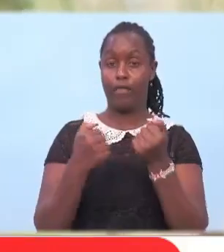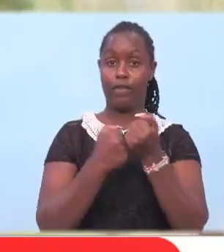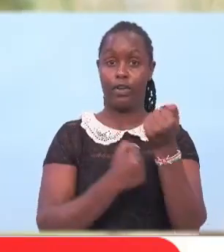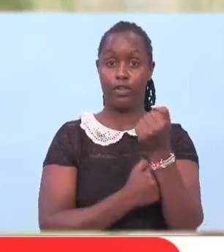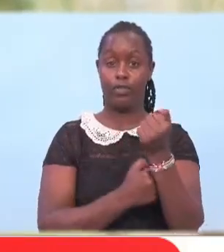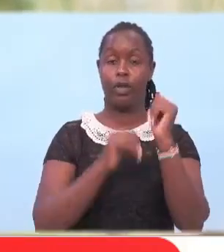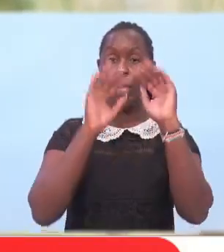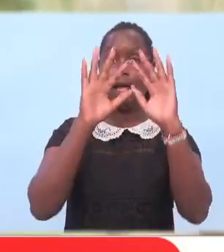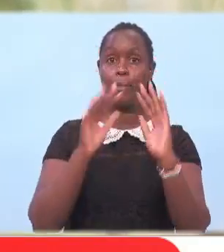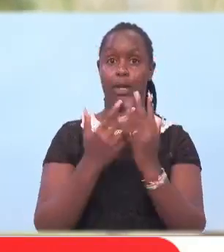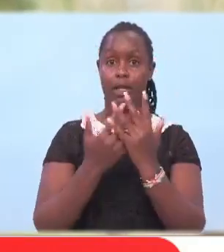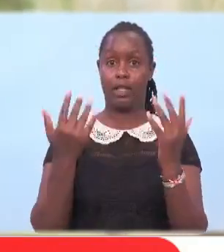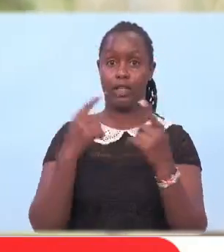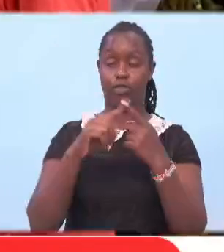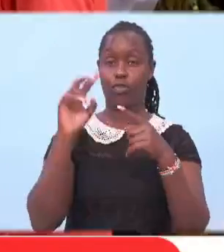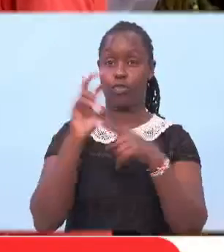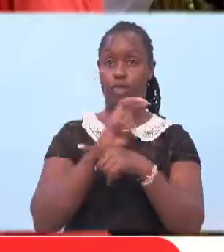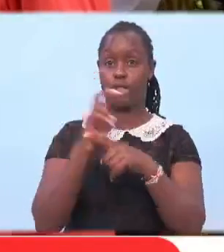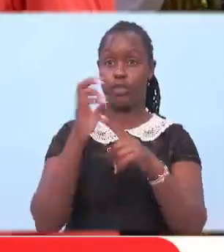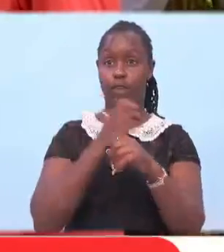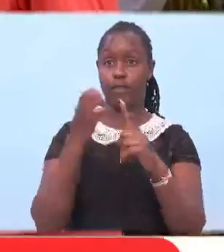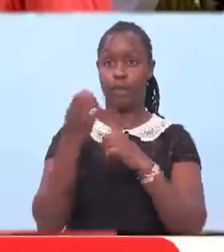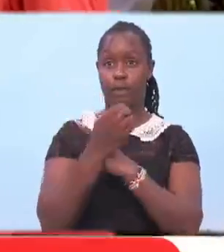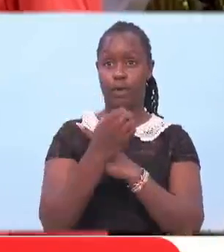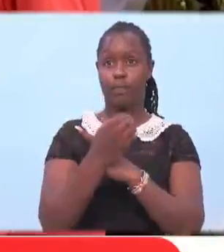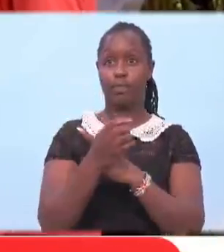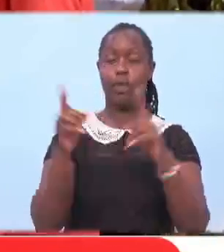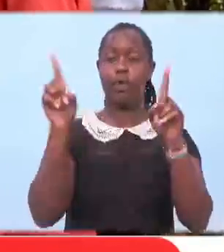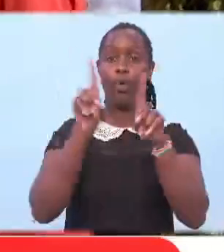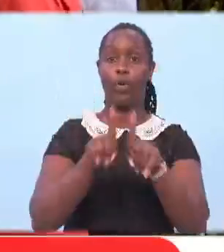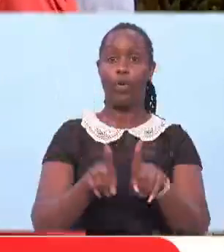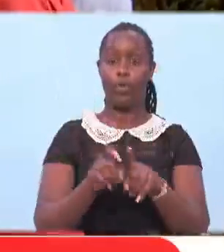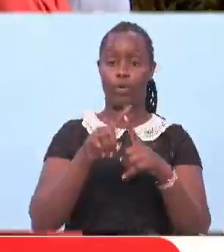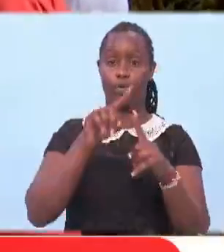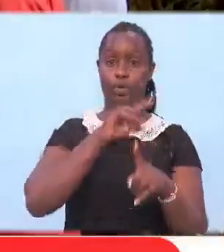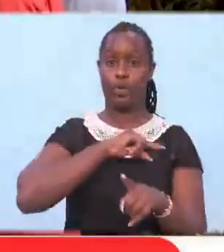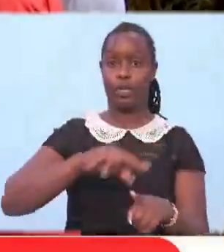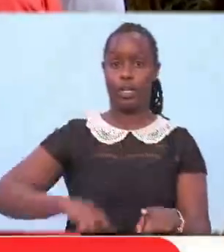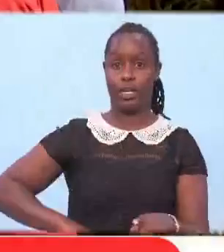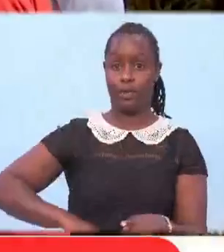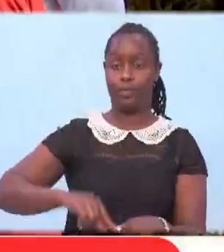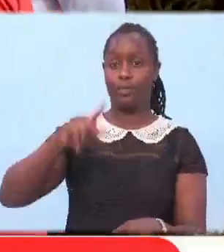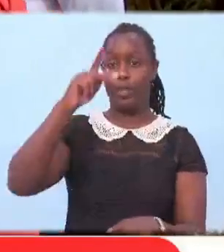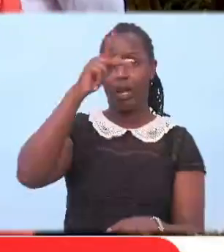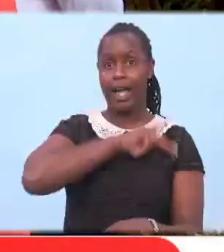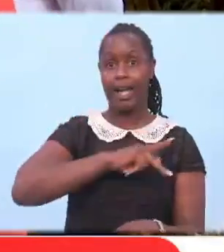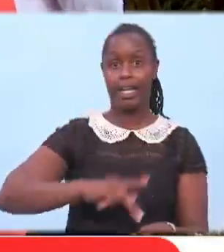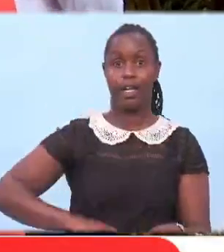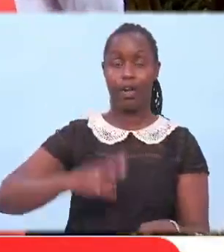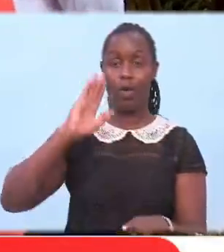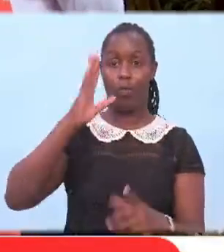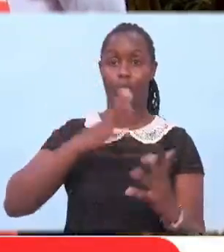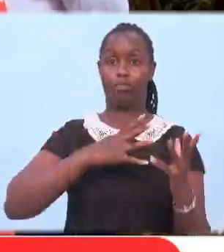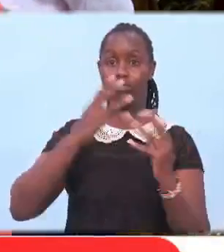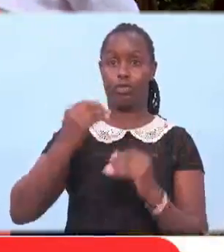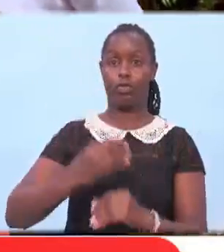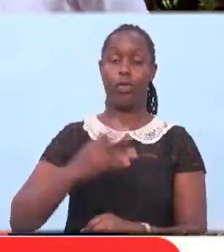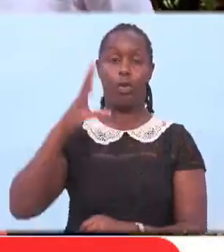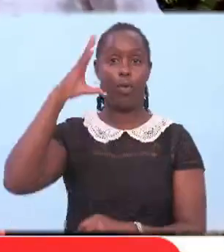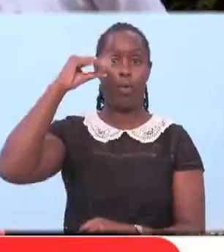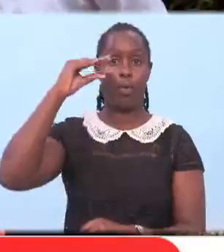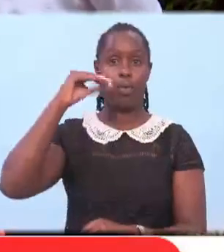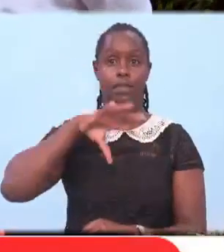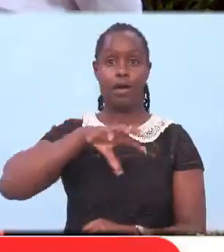one is conservation of environment, and that's why I'm here. Tomorrow, King Charles and Queen Camilla will be visiting Mombasa County.